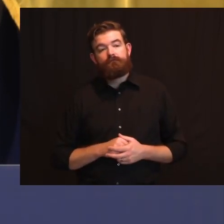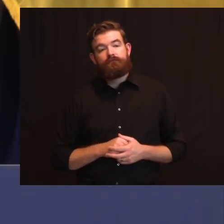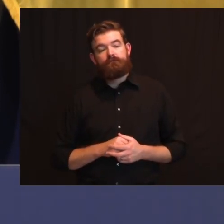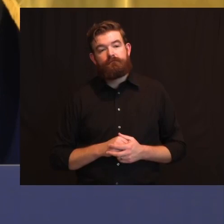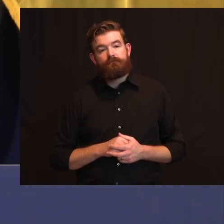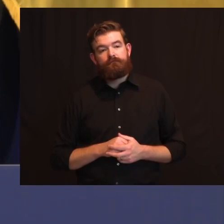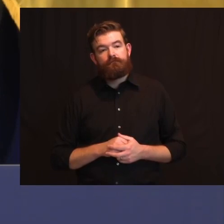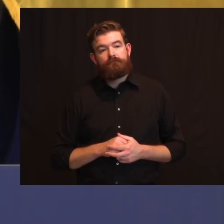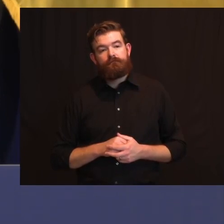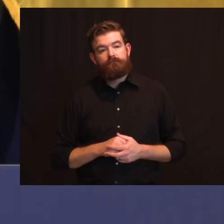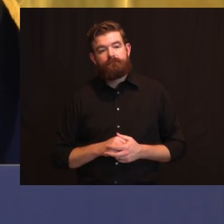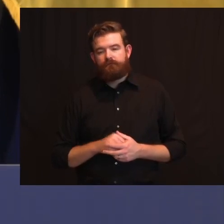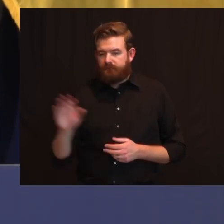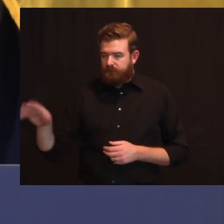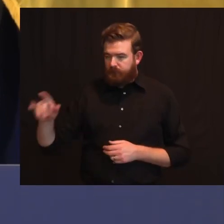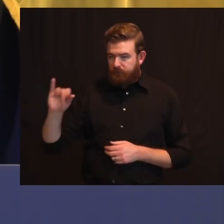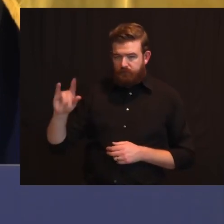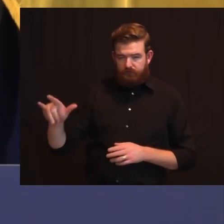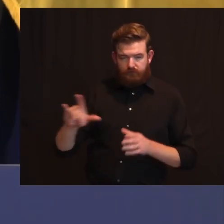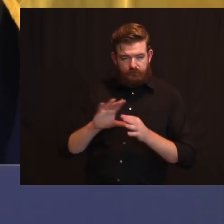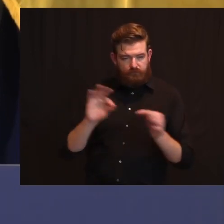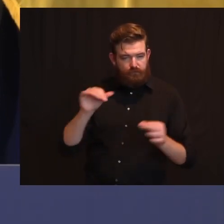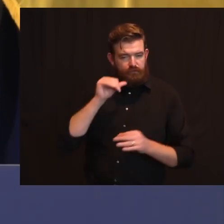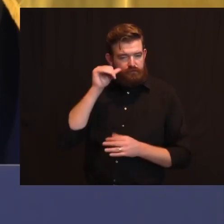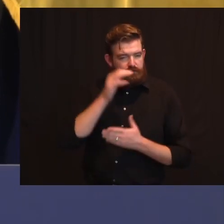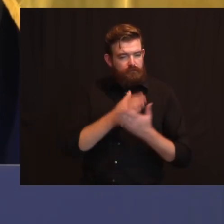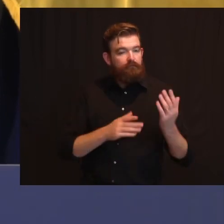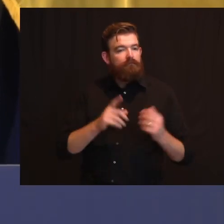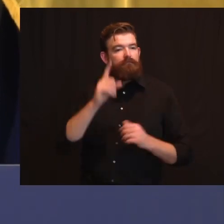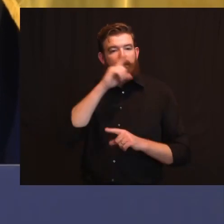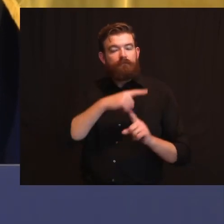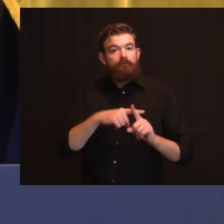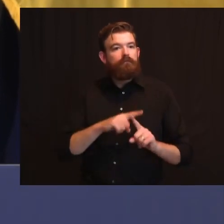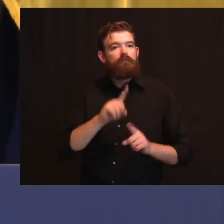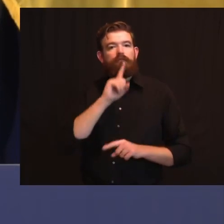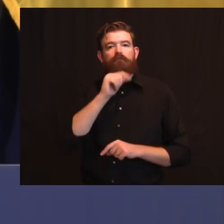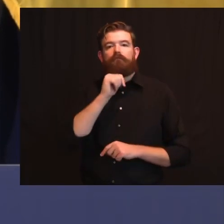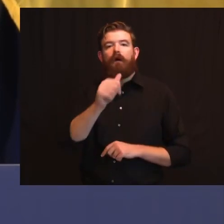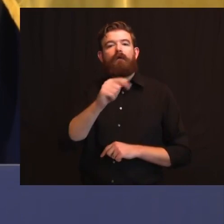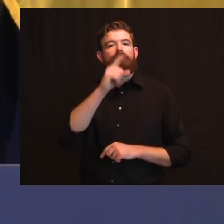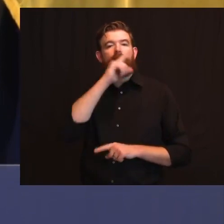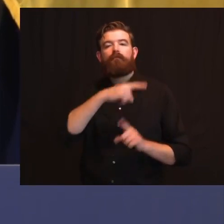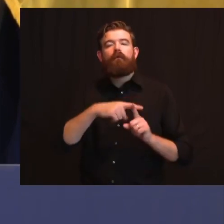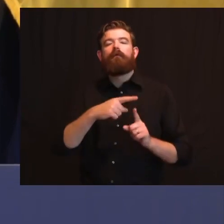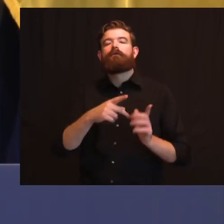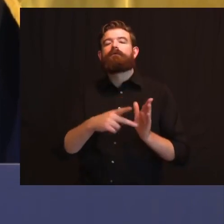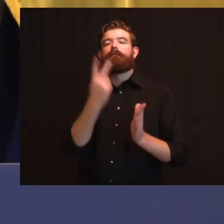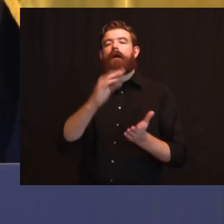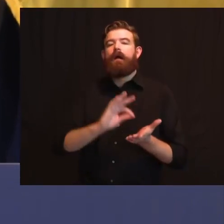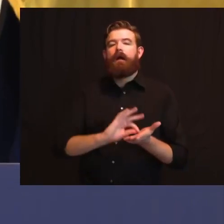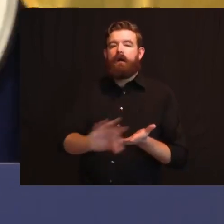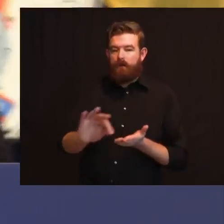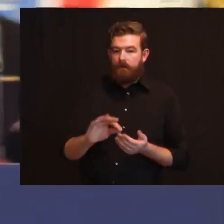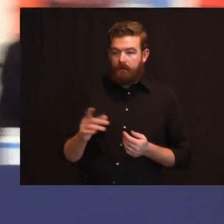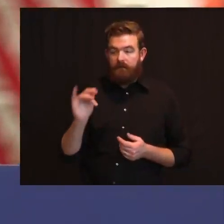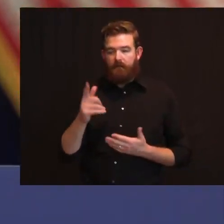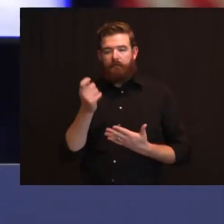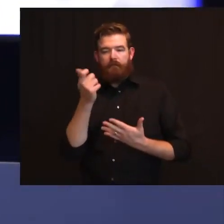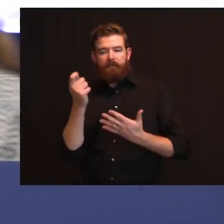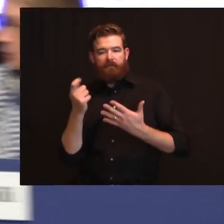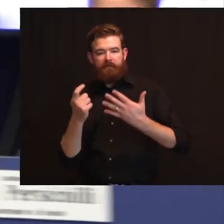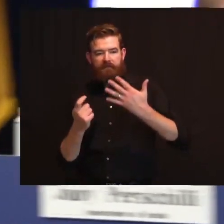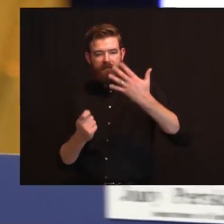out. Is that? Duplicates. Duplicates. They were not false positives. I apologize. This is Ed's wheelhouse. Ed, you're up. When people talk